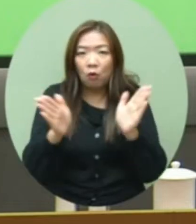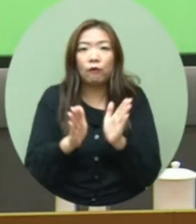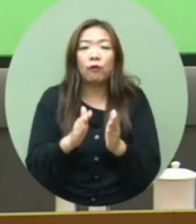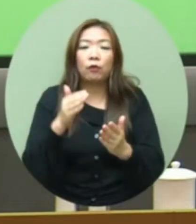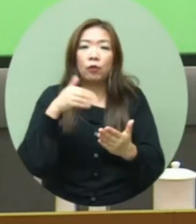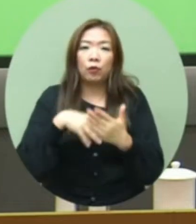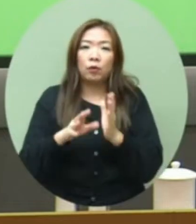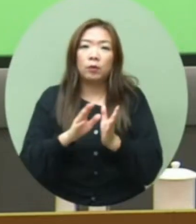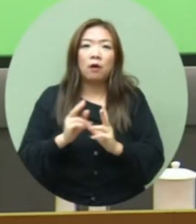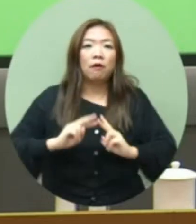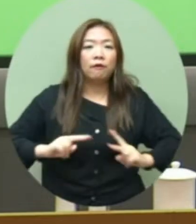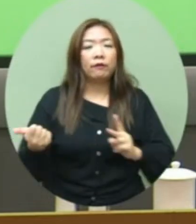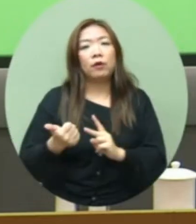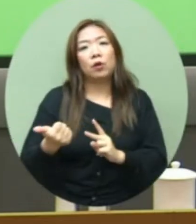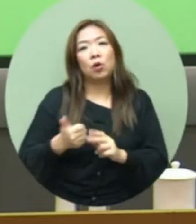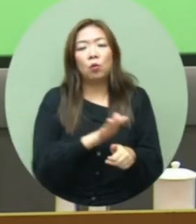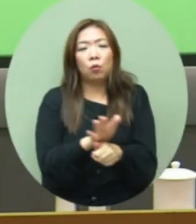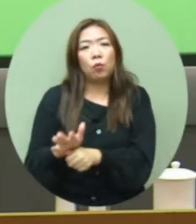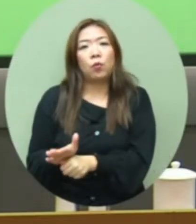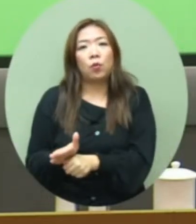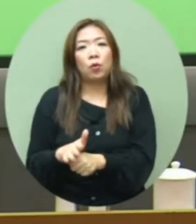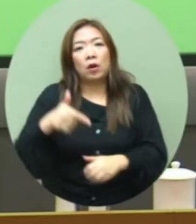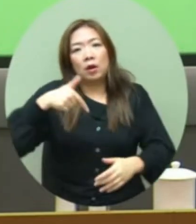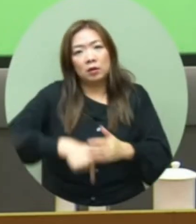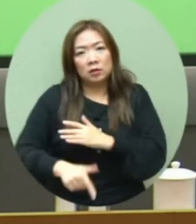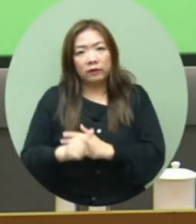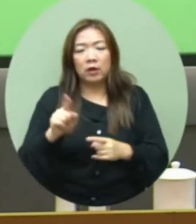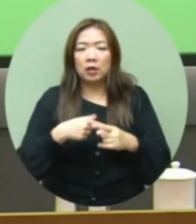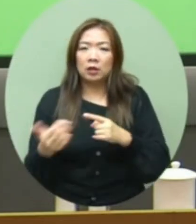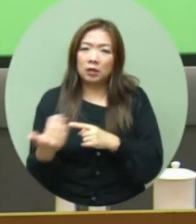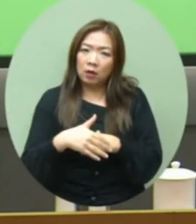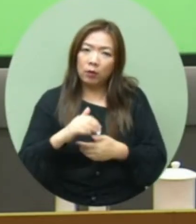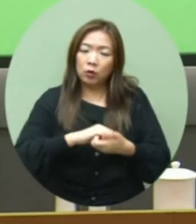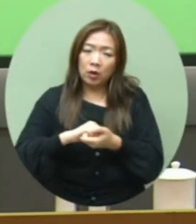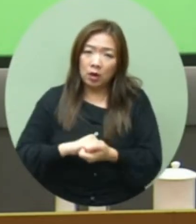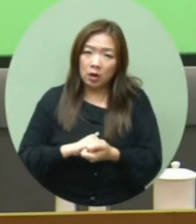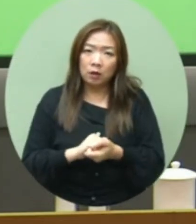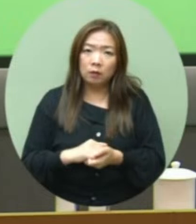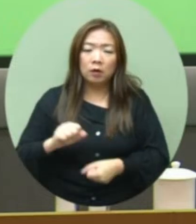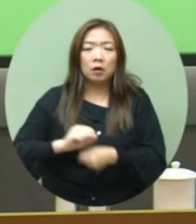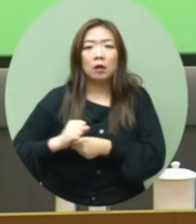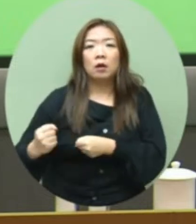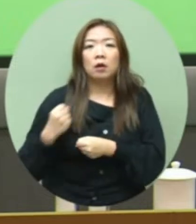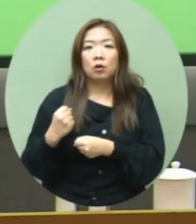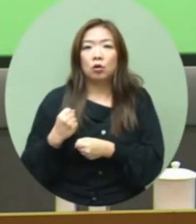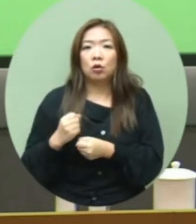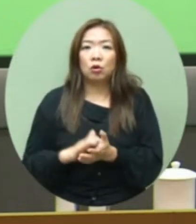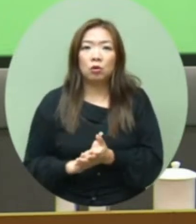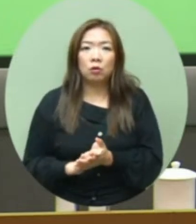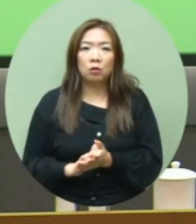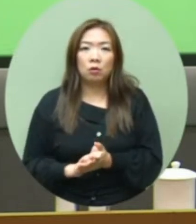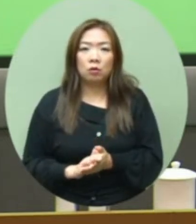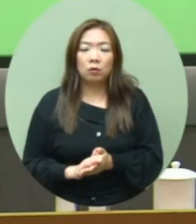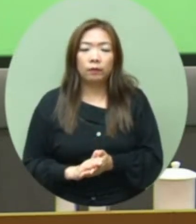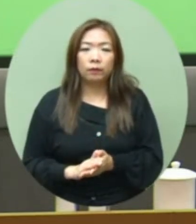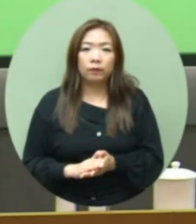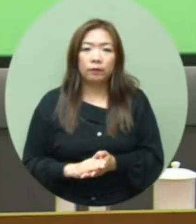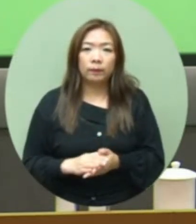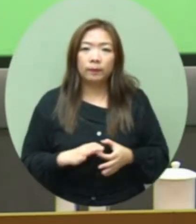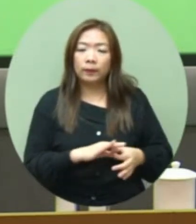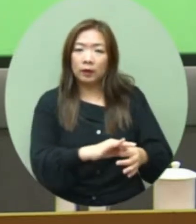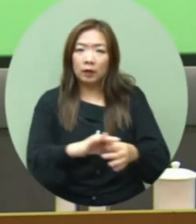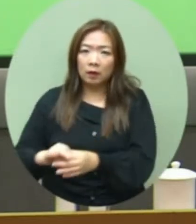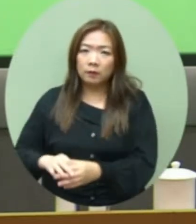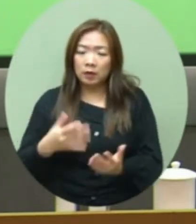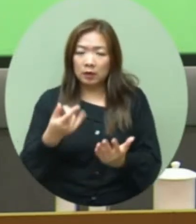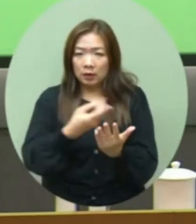play a greater role in our country's opening up to the world. We should also deepen collaboration within the GBA through better harmonization of